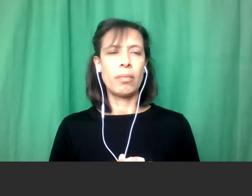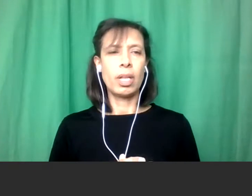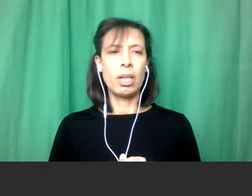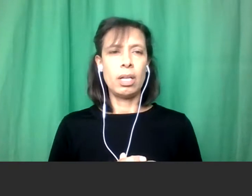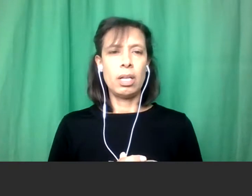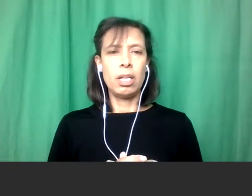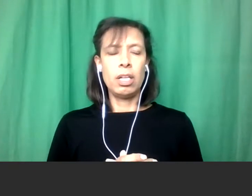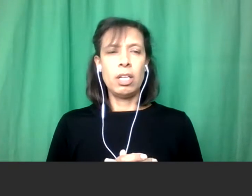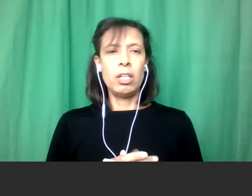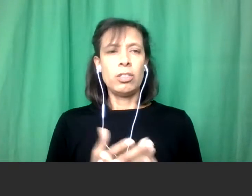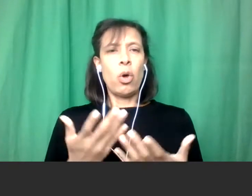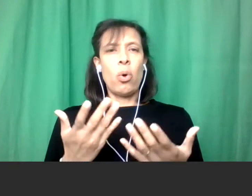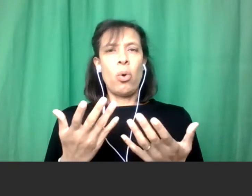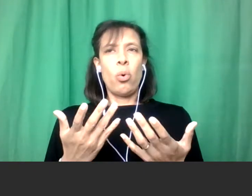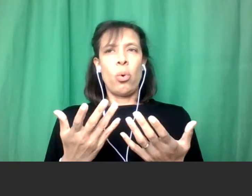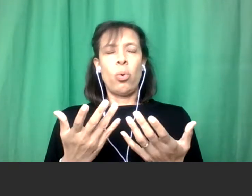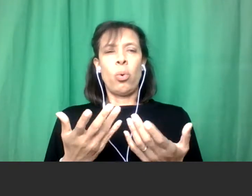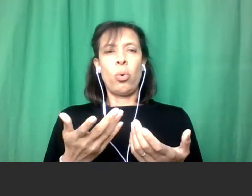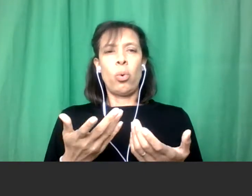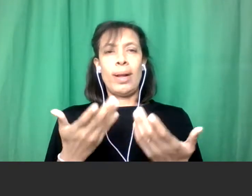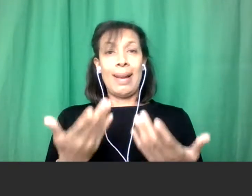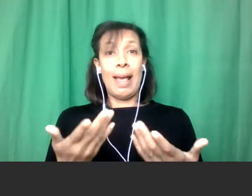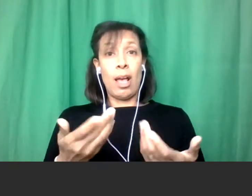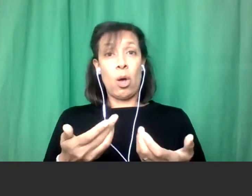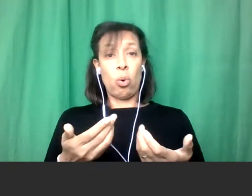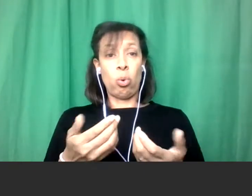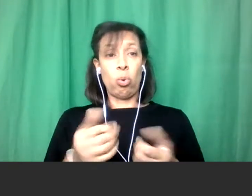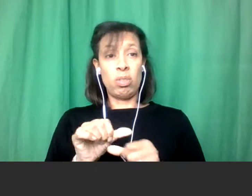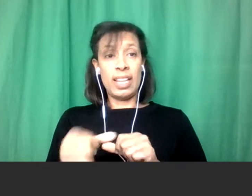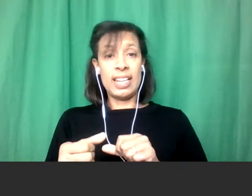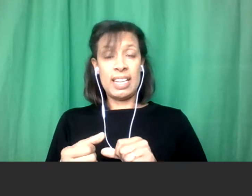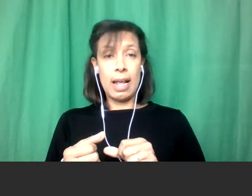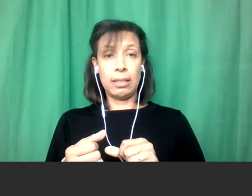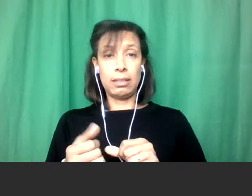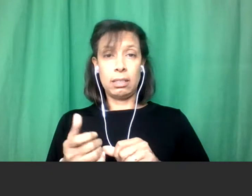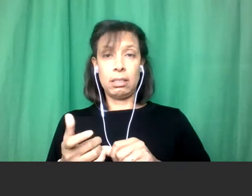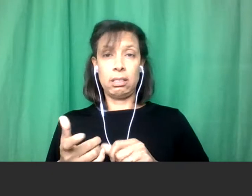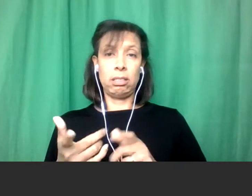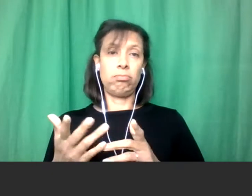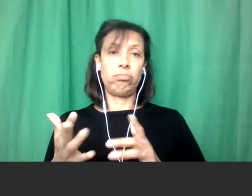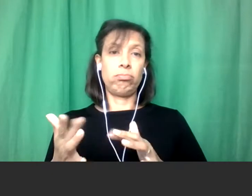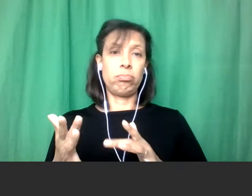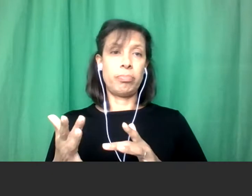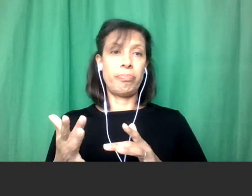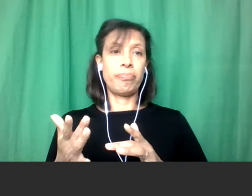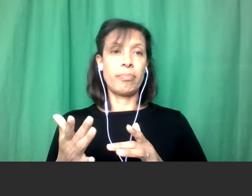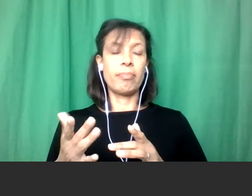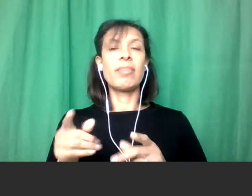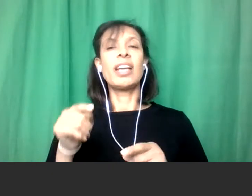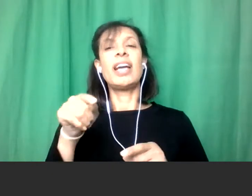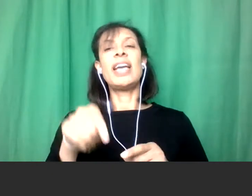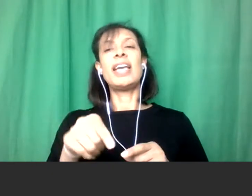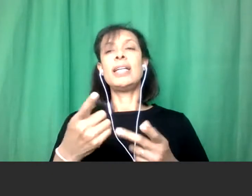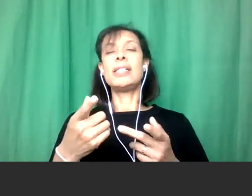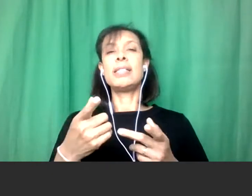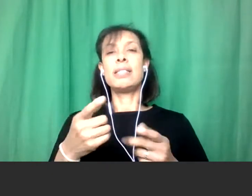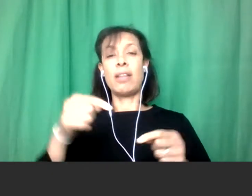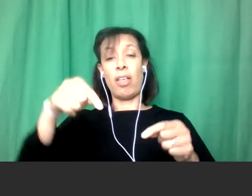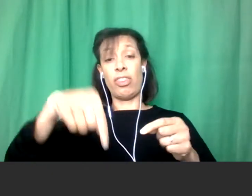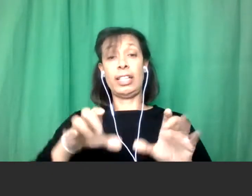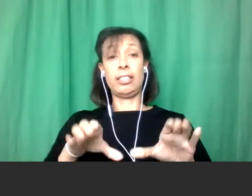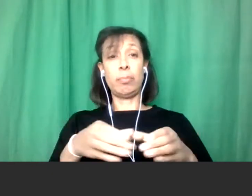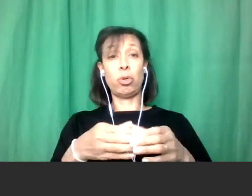next thing I would like to talk with you about, because I want to get it out of the way, is assessment of this module. So this module is